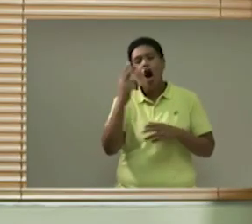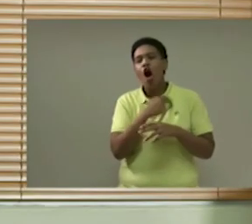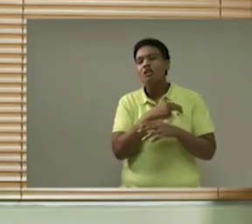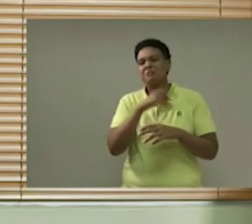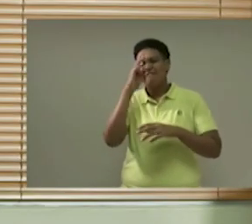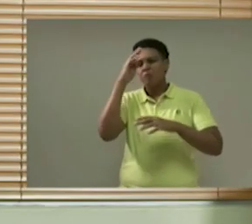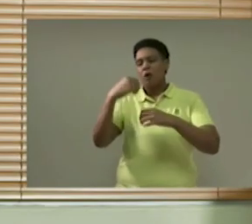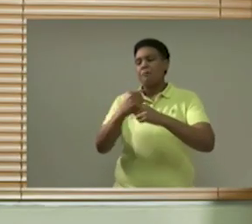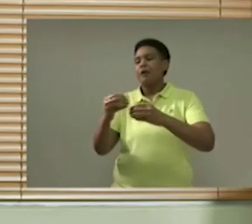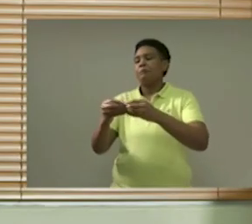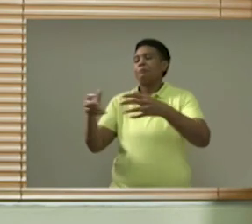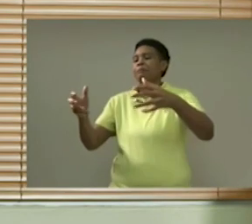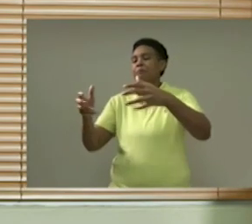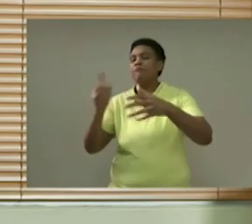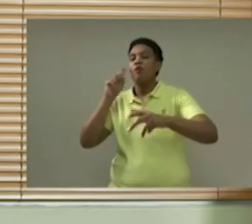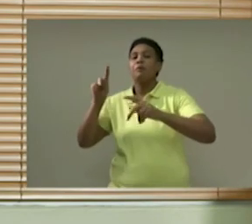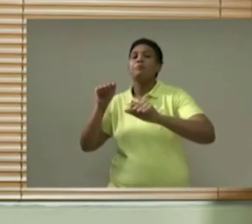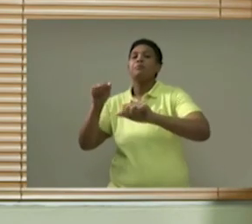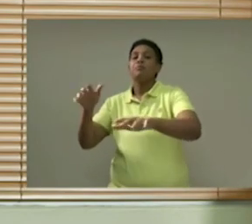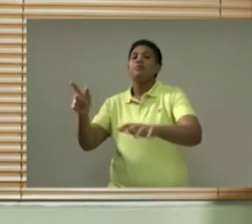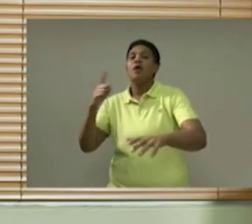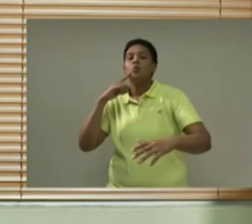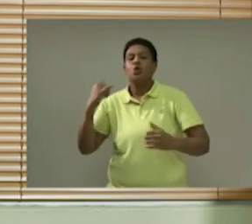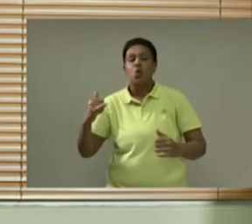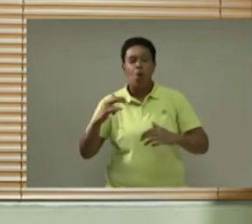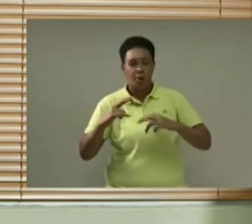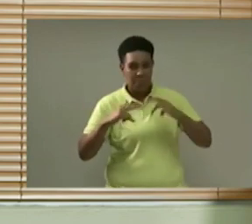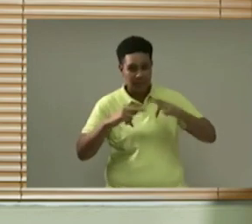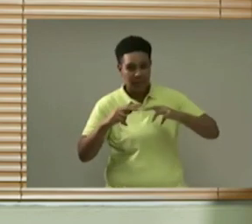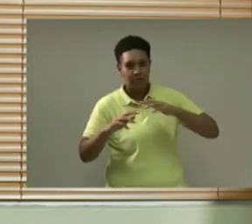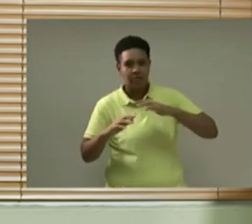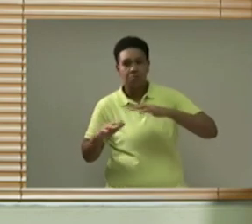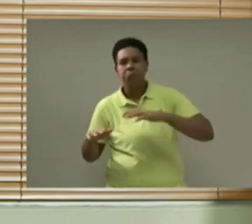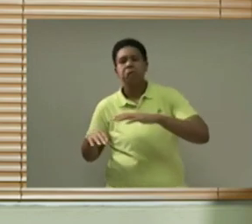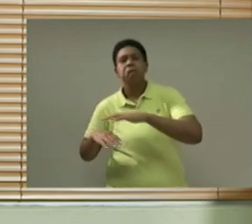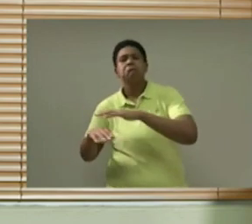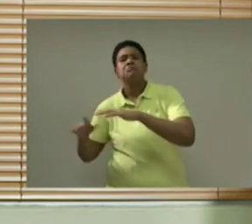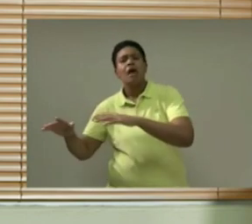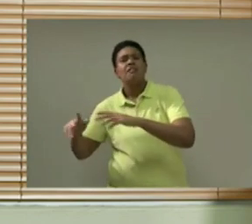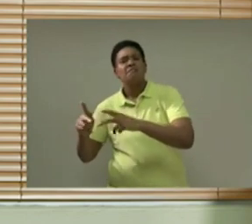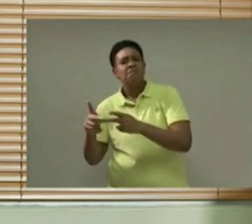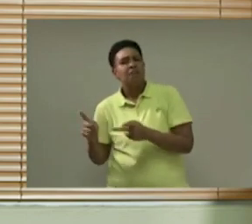now building out the base for that facility. It will be